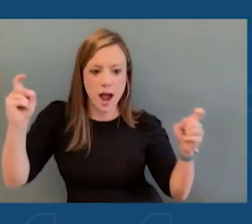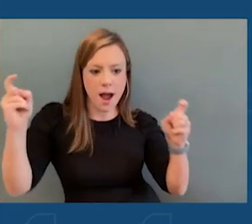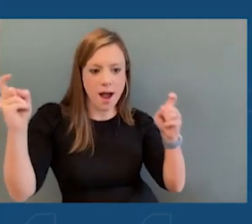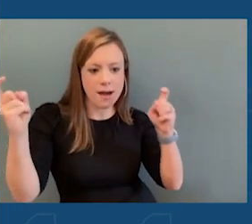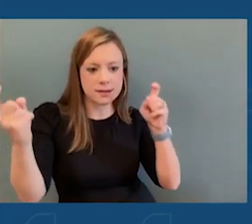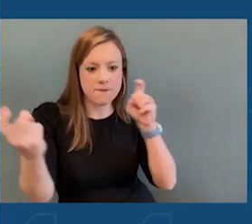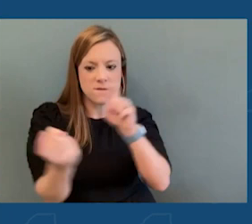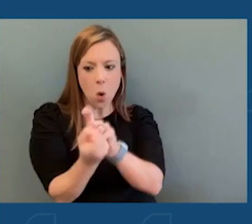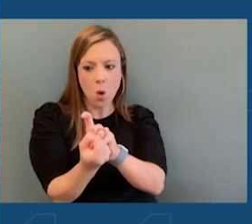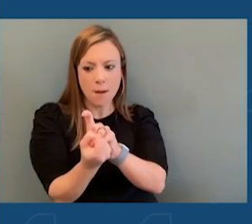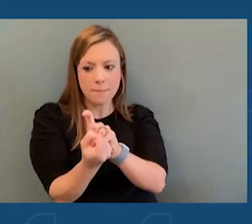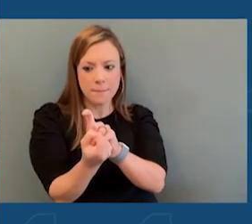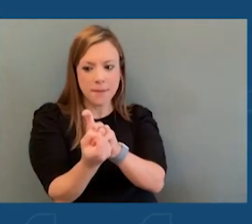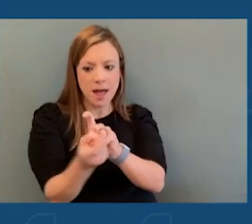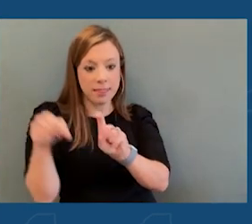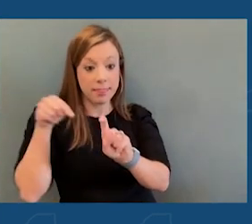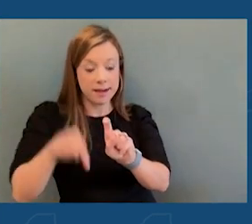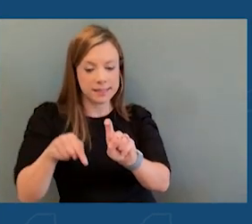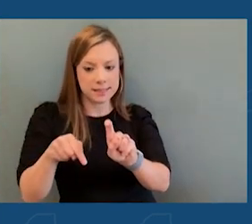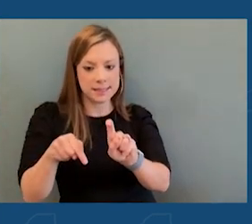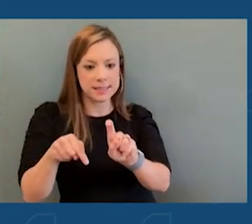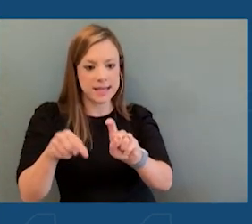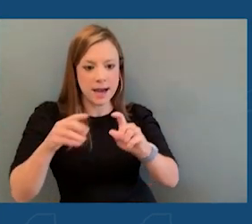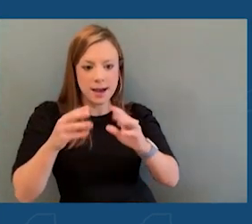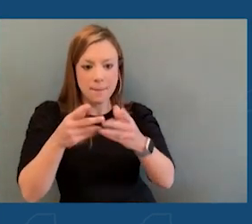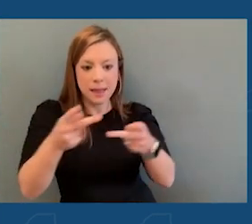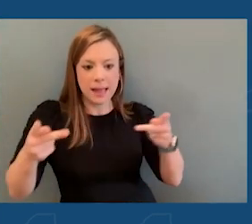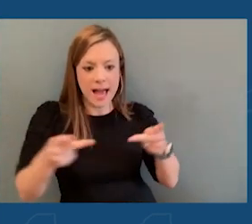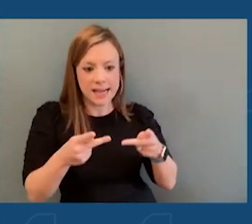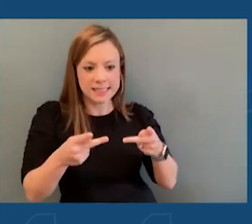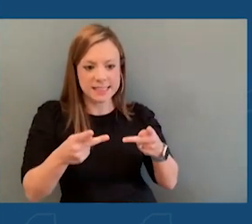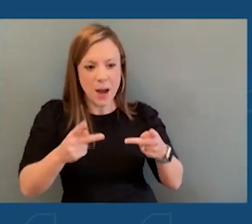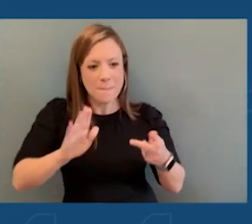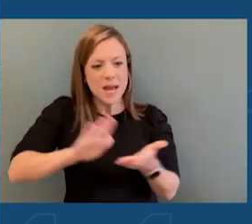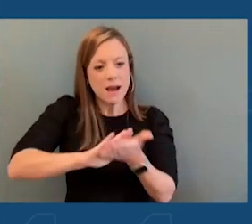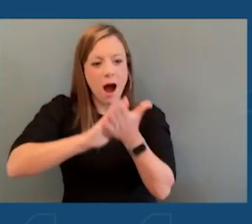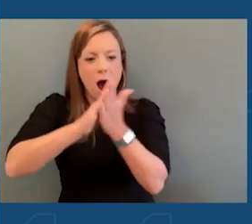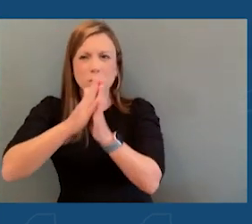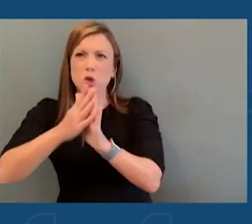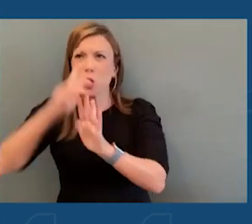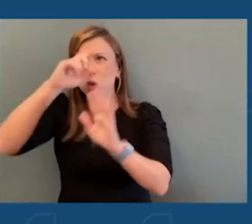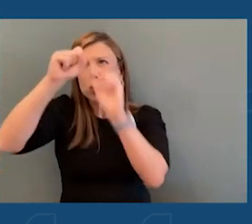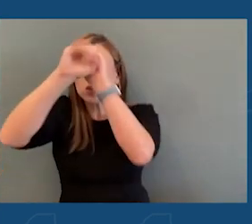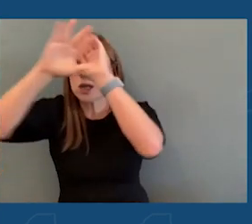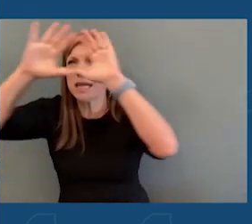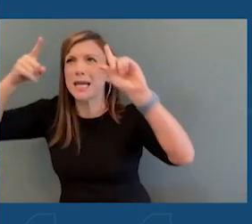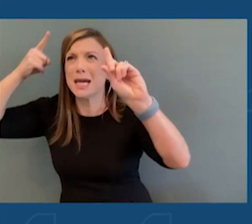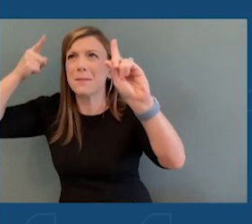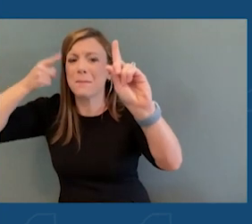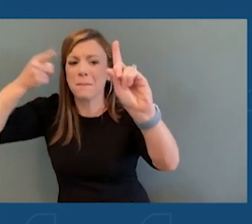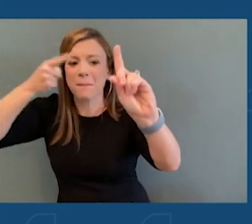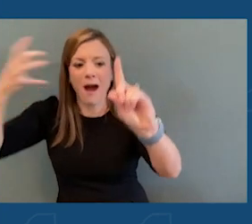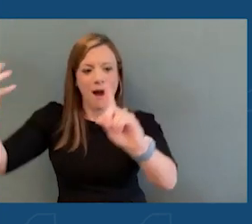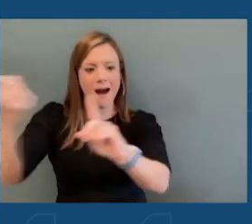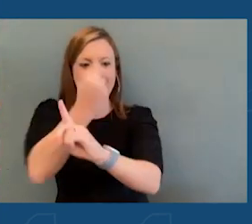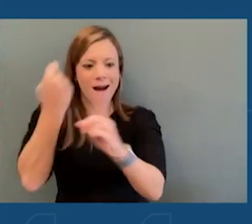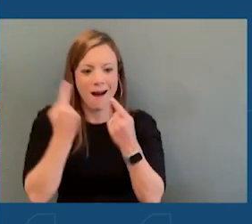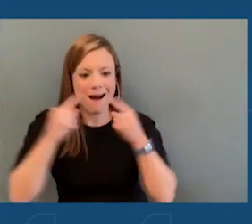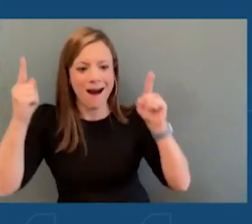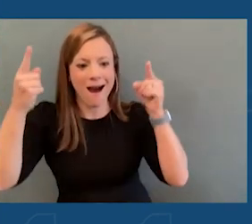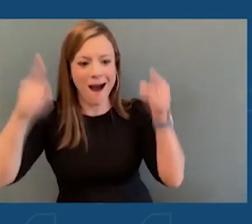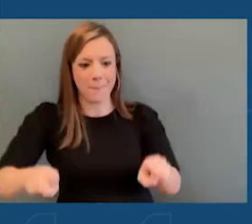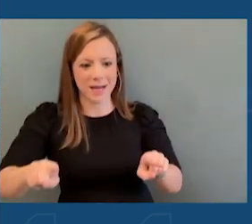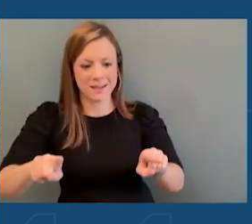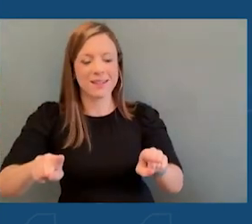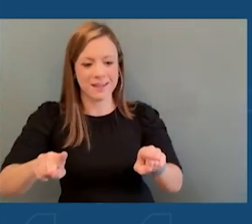this venue into a place where dreams do come true. And I'm so honored to be here today as